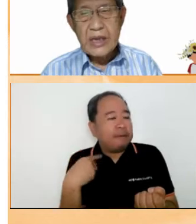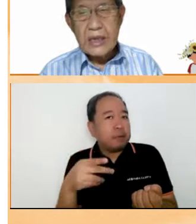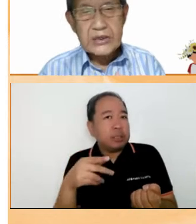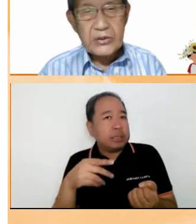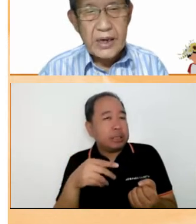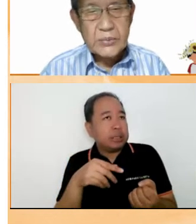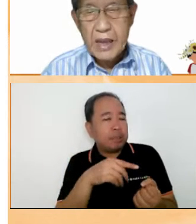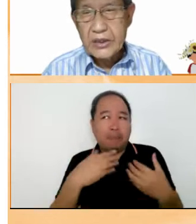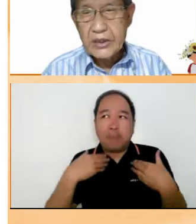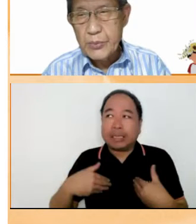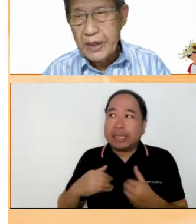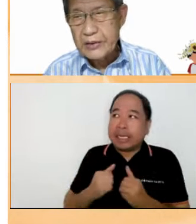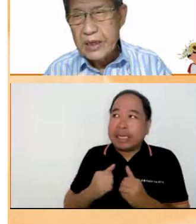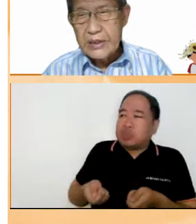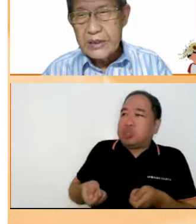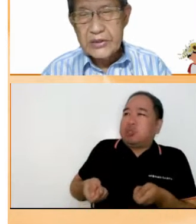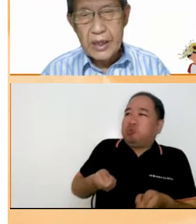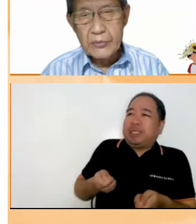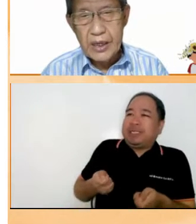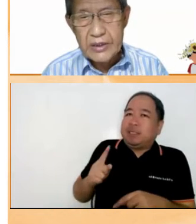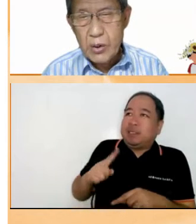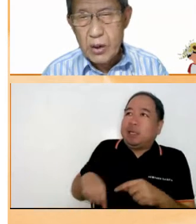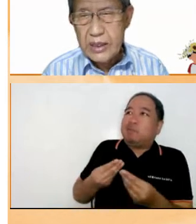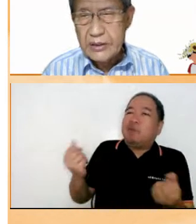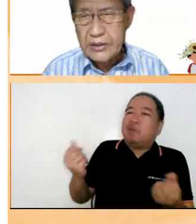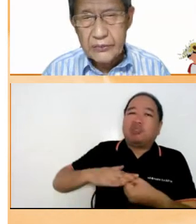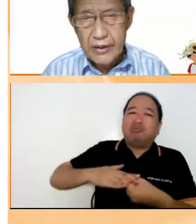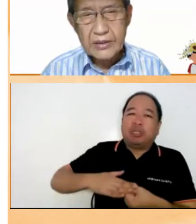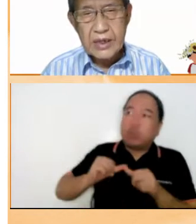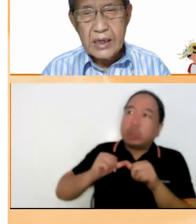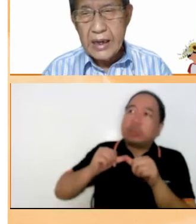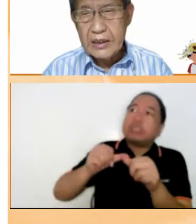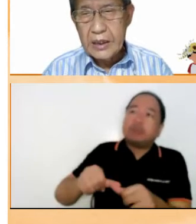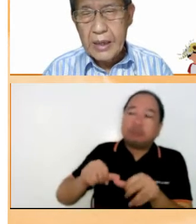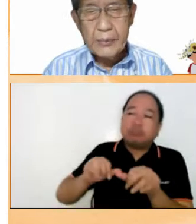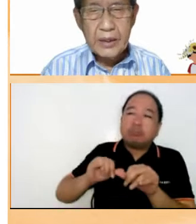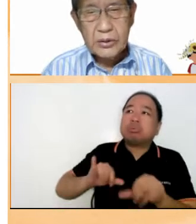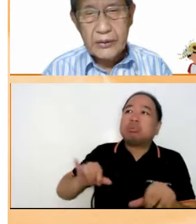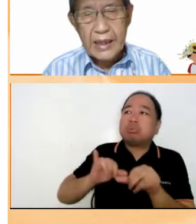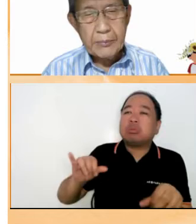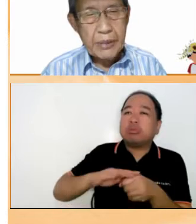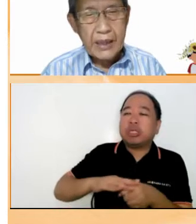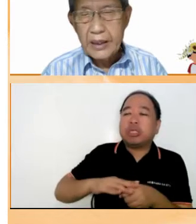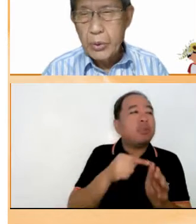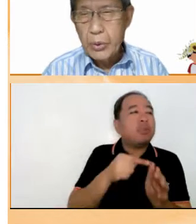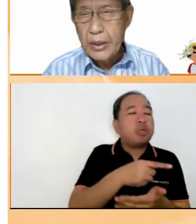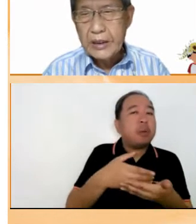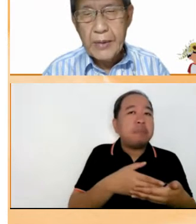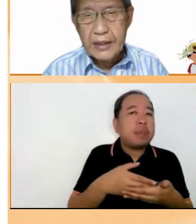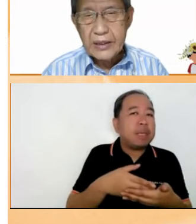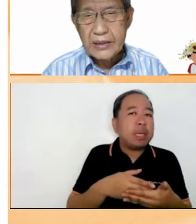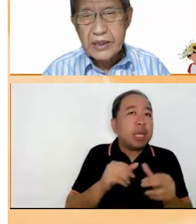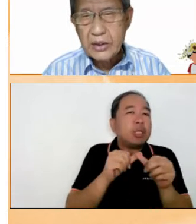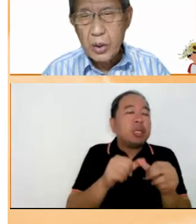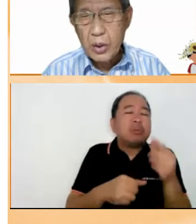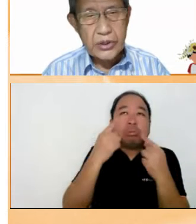body's stress management system. There is constant stress, like the baby could cry black and blue and the